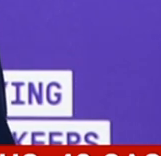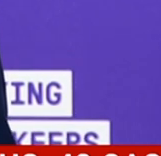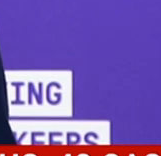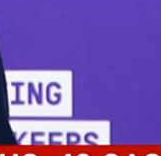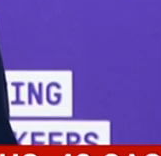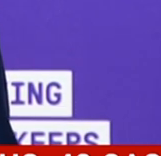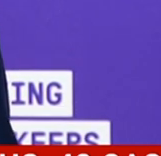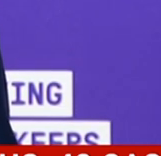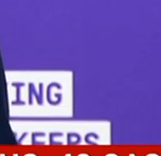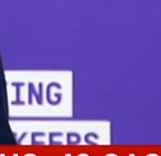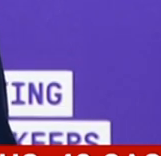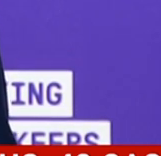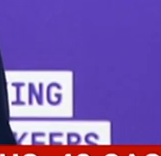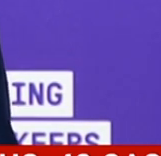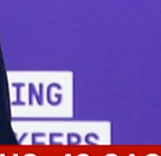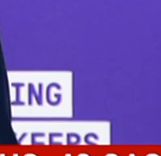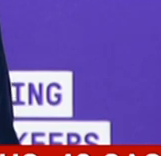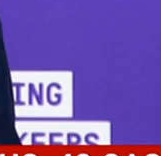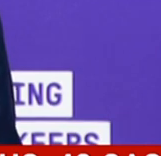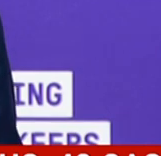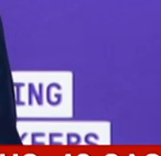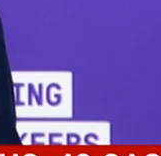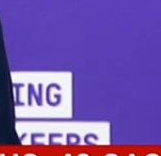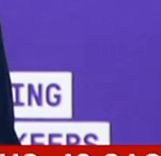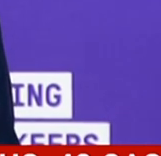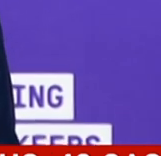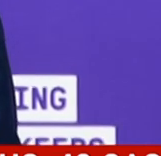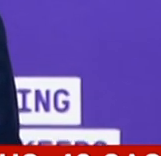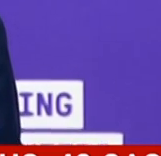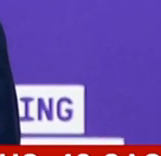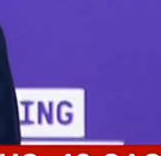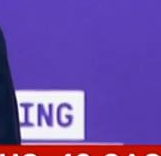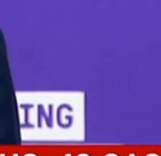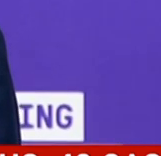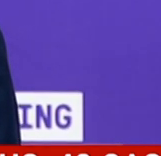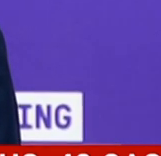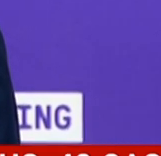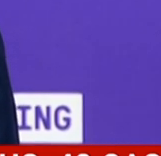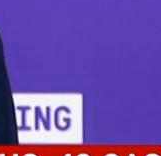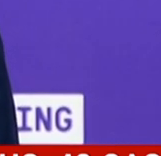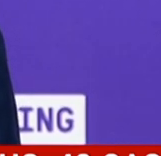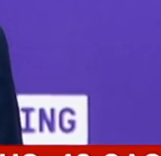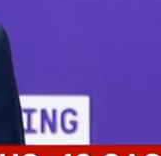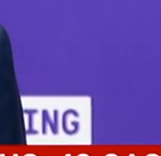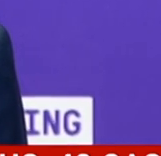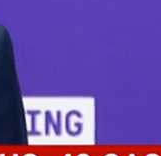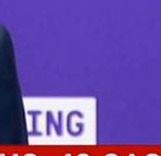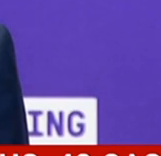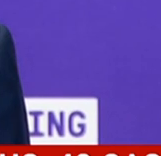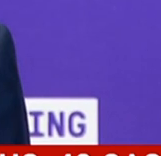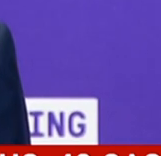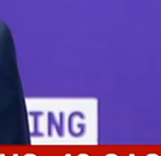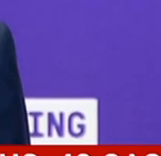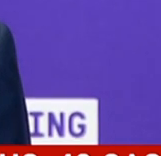There are 158 healthcare workers who are active cases. We send them our best wishes and we thank them and all their colleagues for their amazing